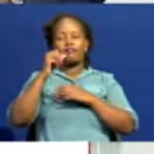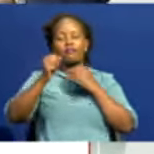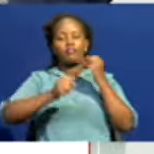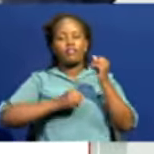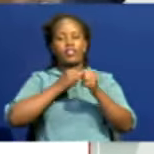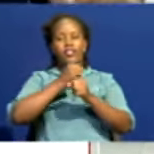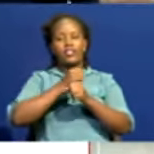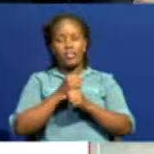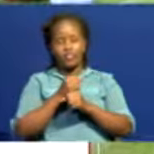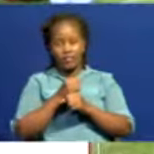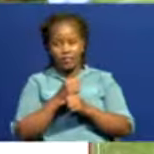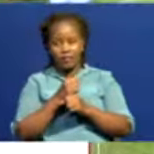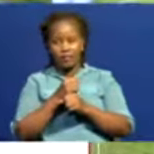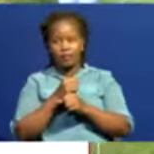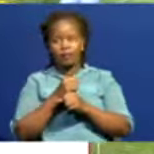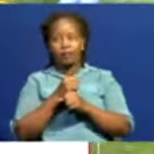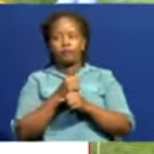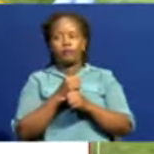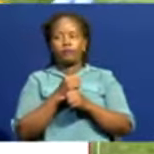the liberation.